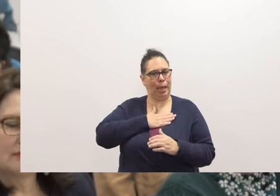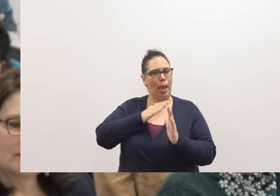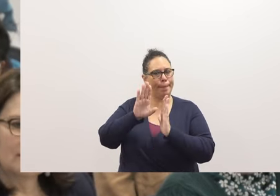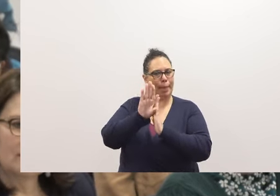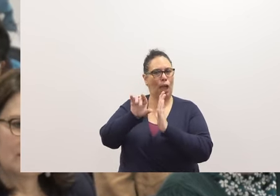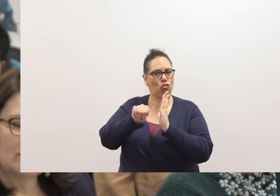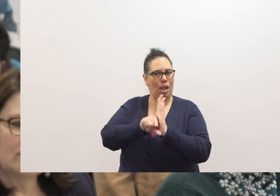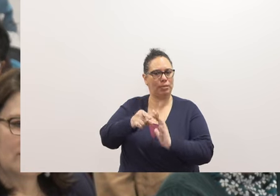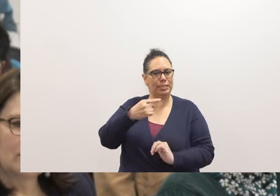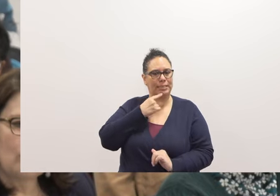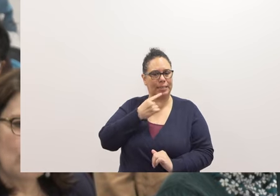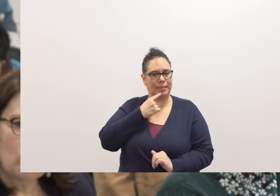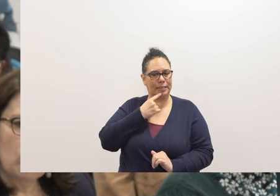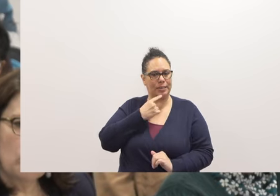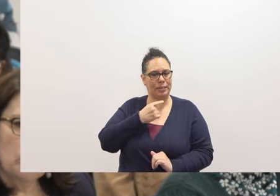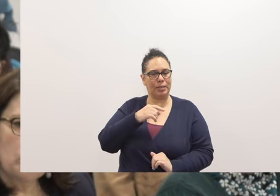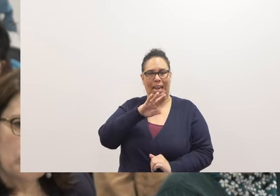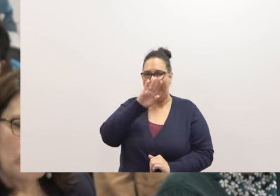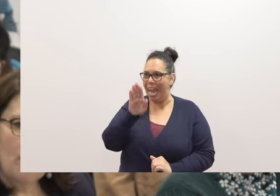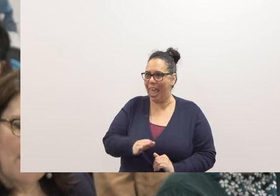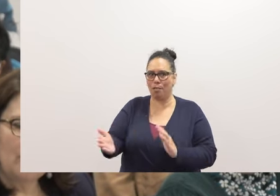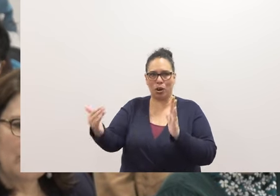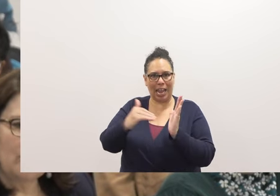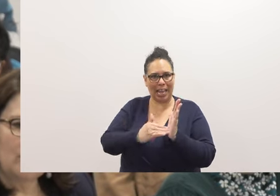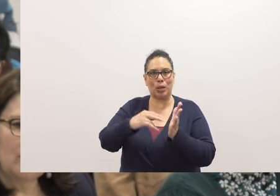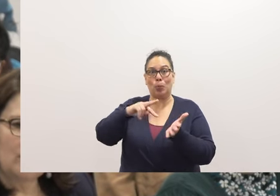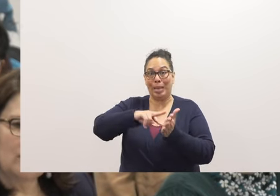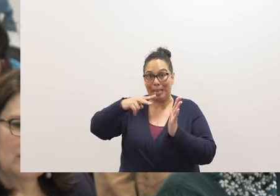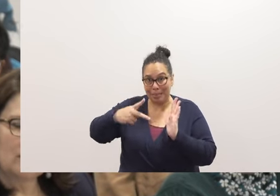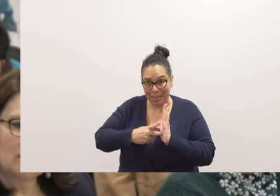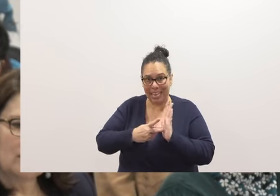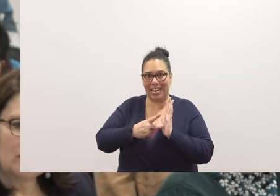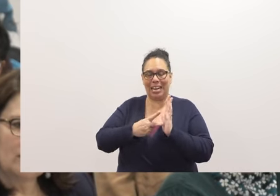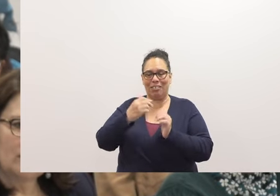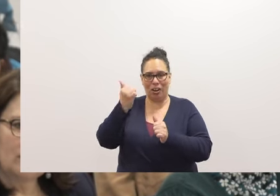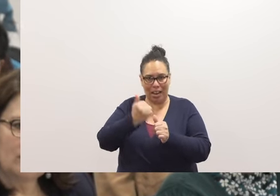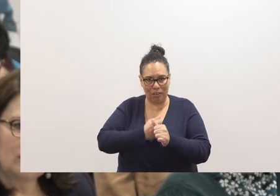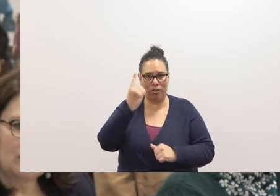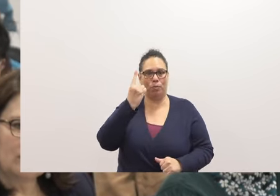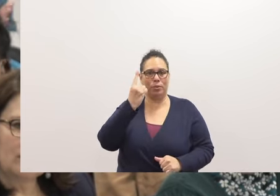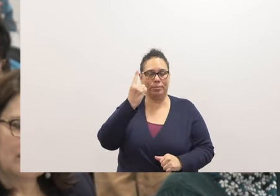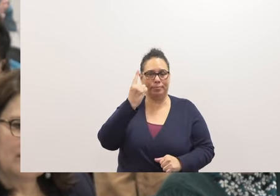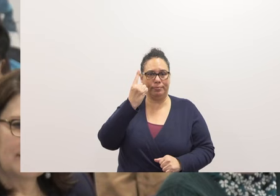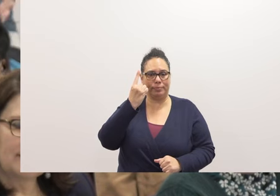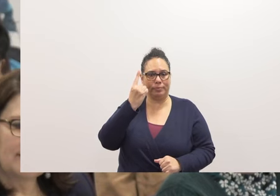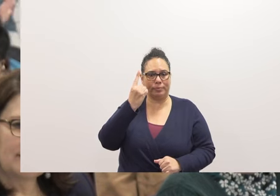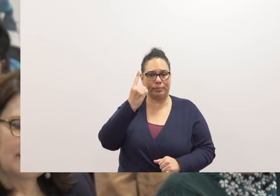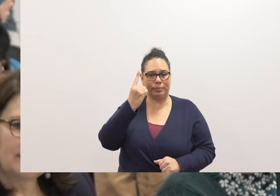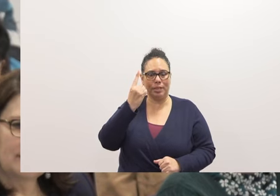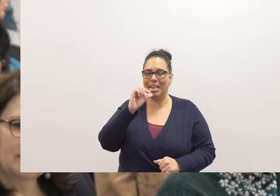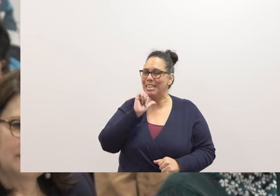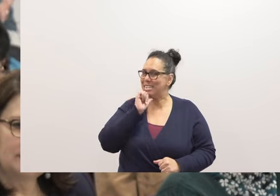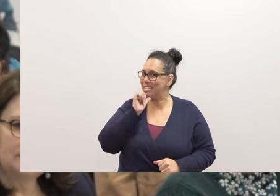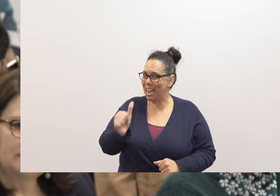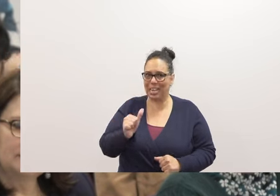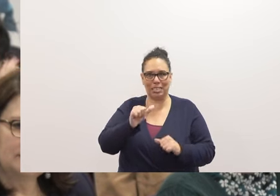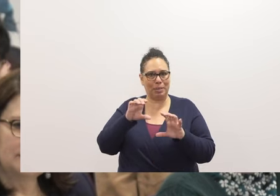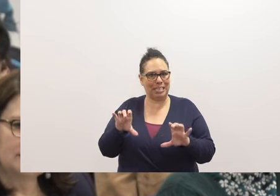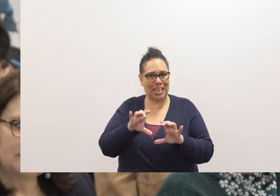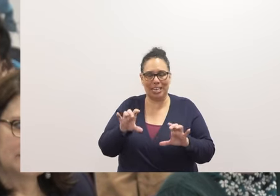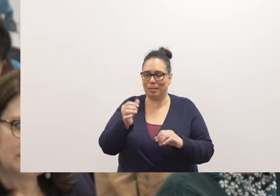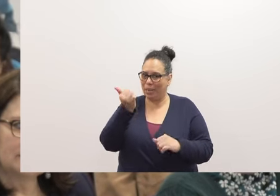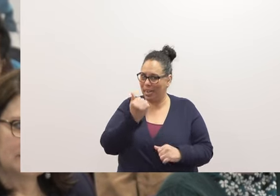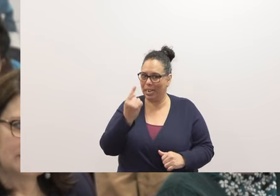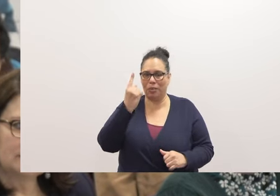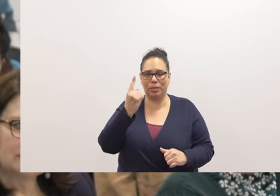background says when we said never again, we meant it for everybody and not to be done by